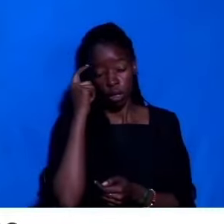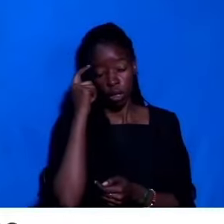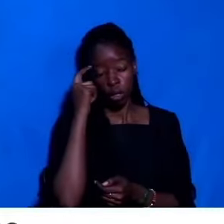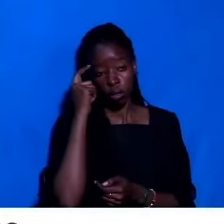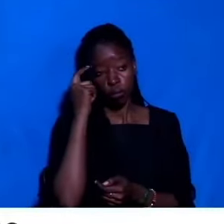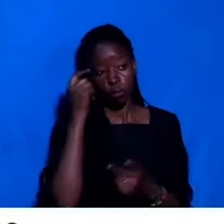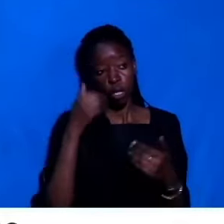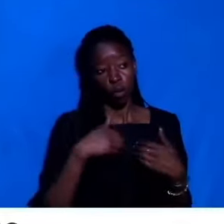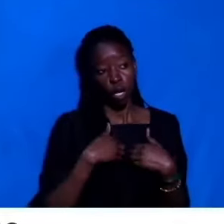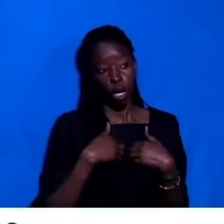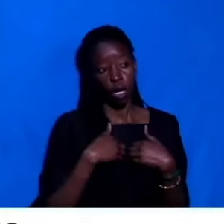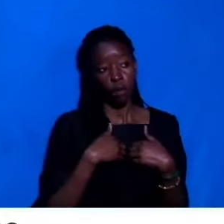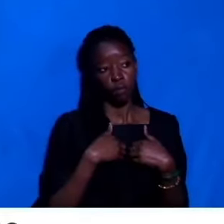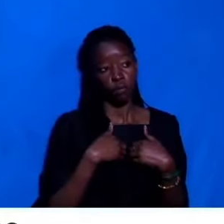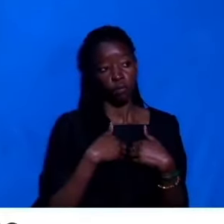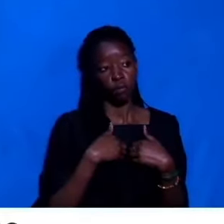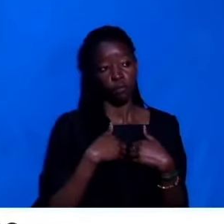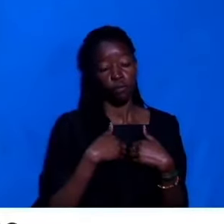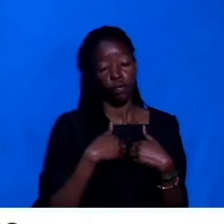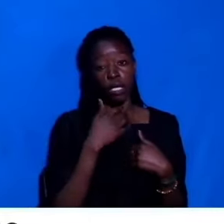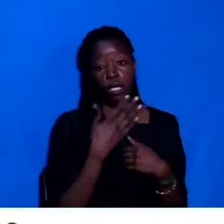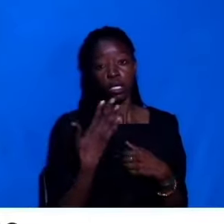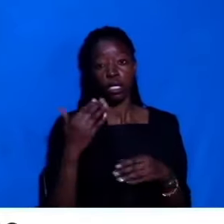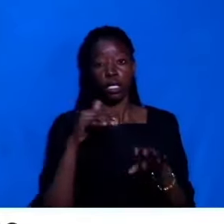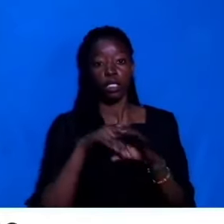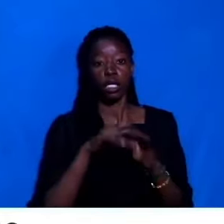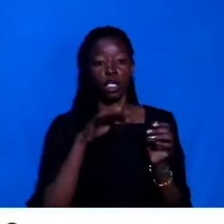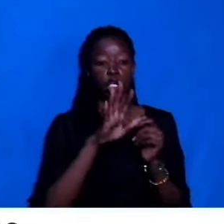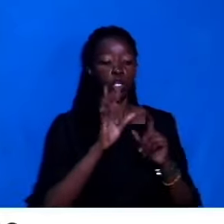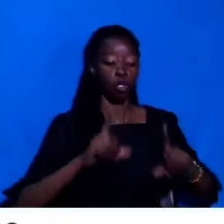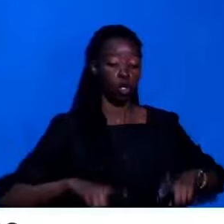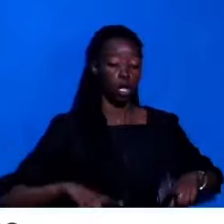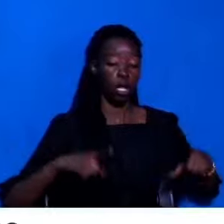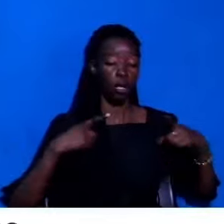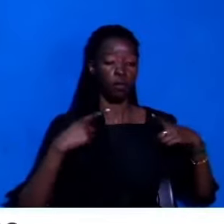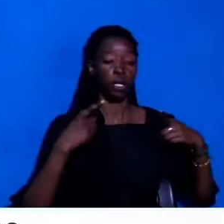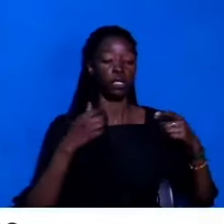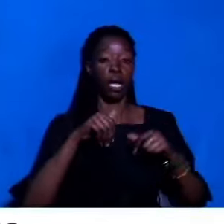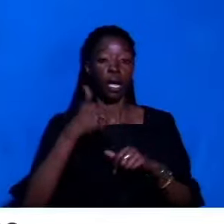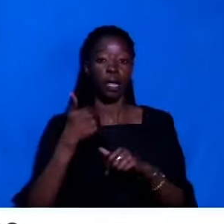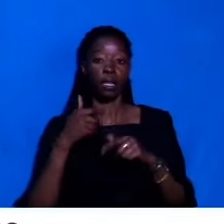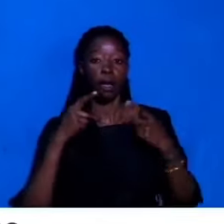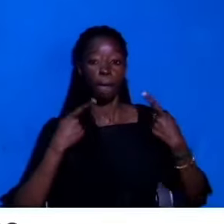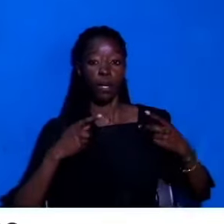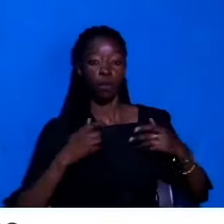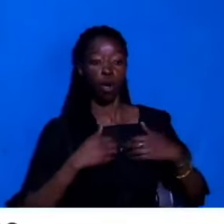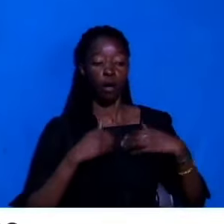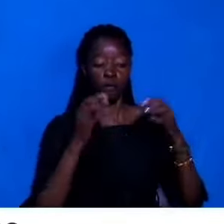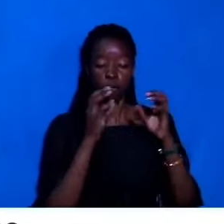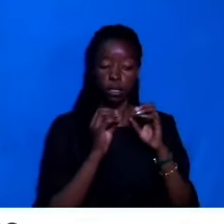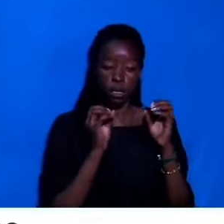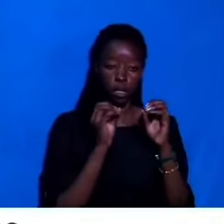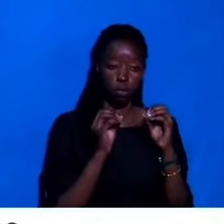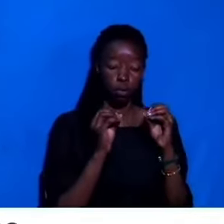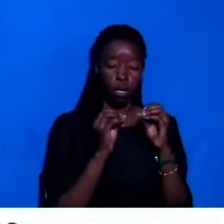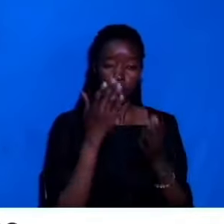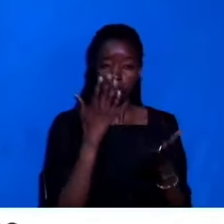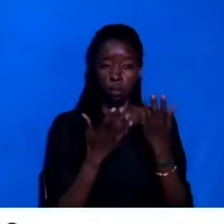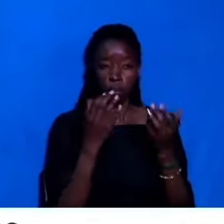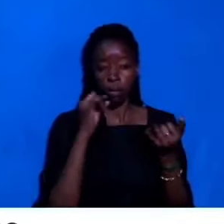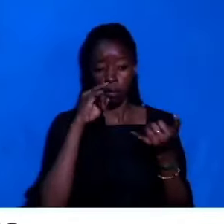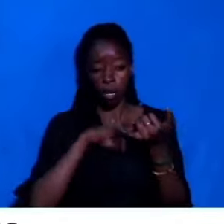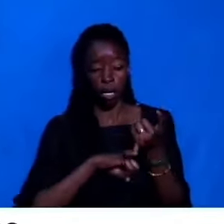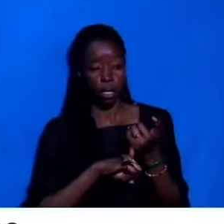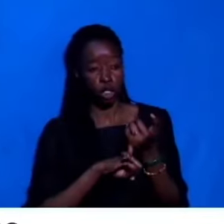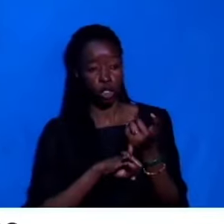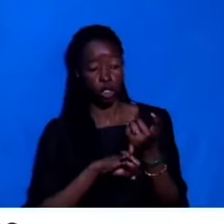life that many other people do not have? Maybe an opportunity to be married. Maybe you're already married. There are people who are studying here. They are saying they would like to be married in the